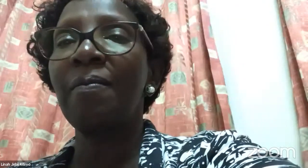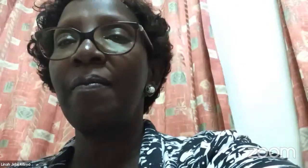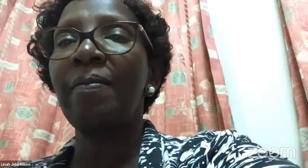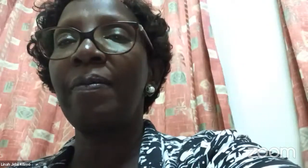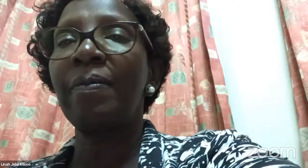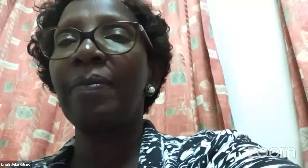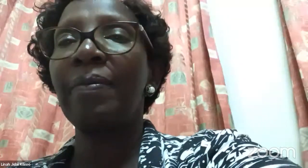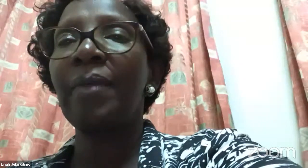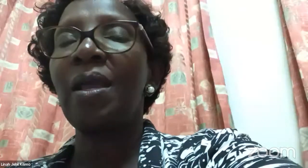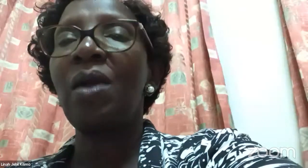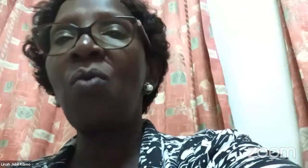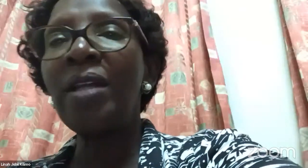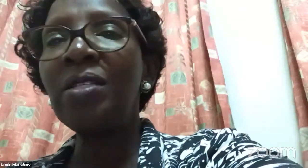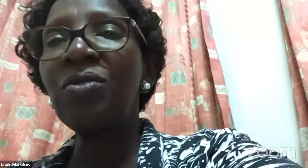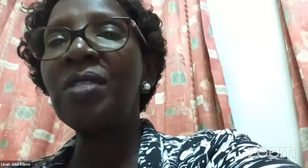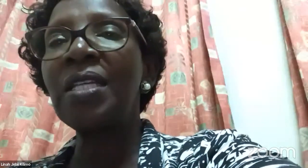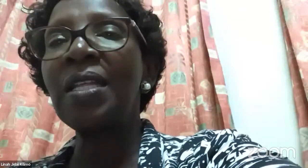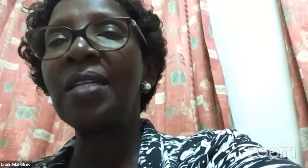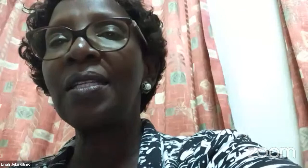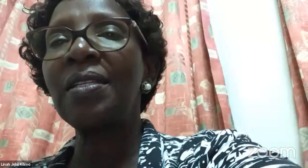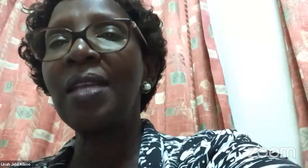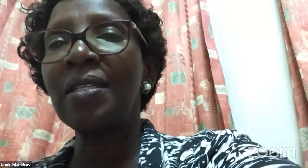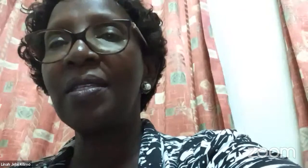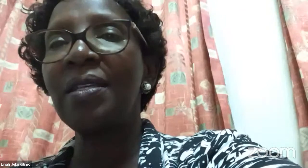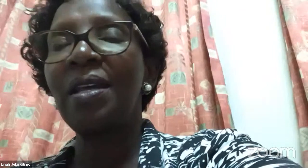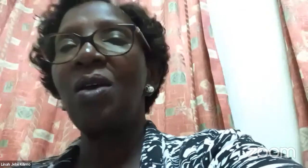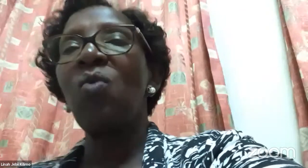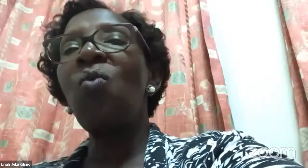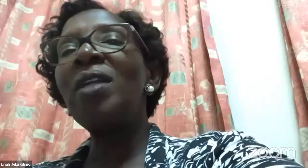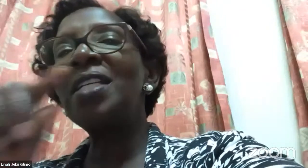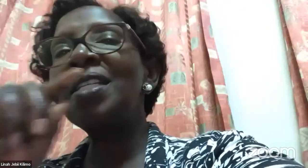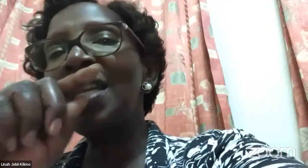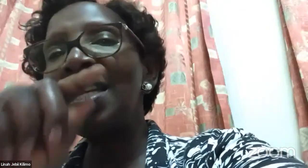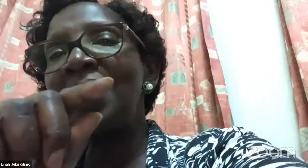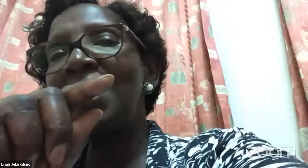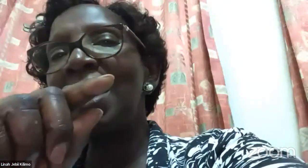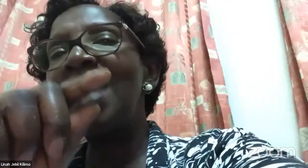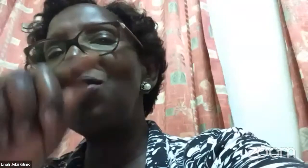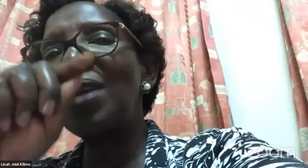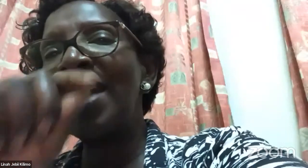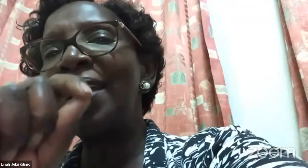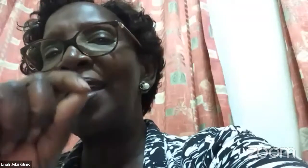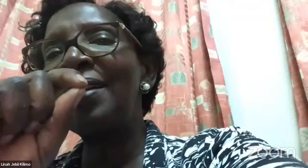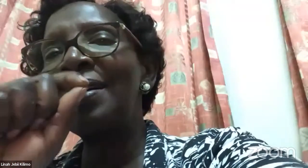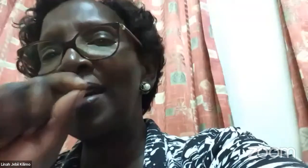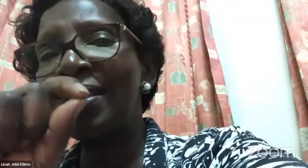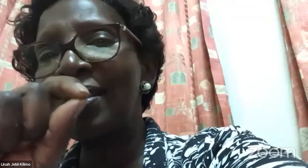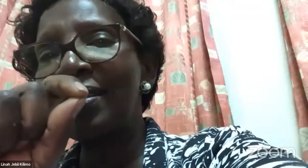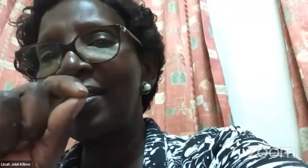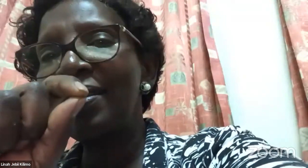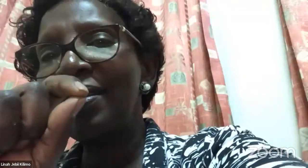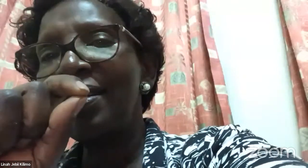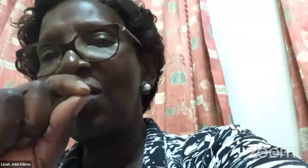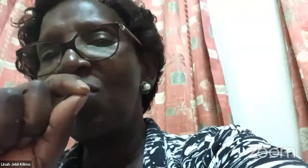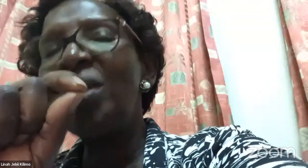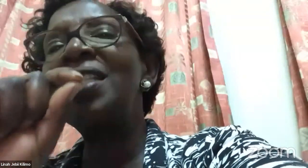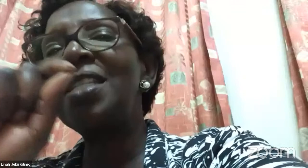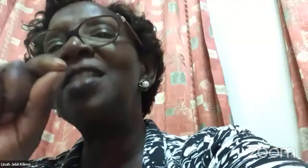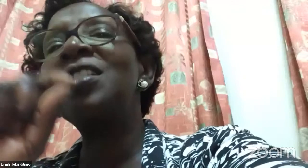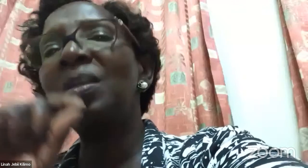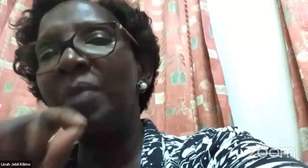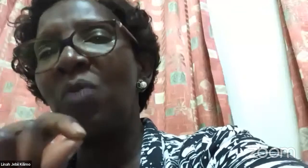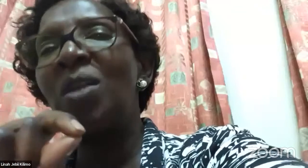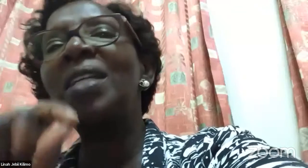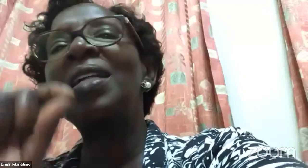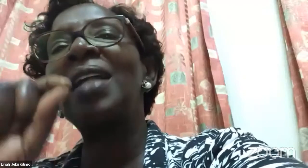thing? Once you see that, yes, what is this I don't like in Grace? What is